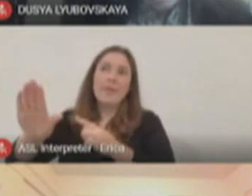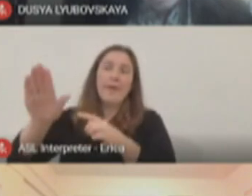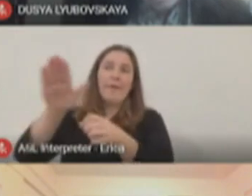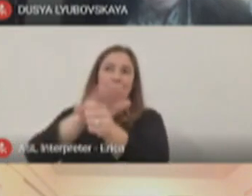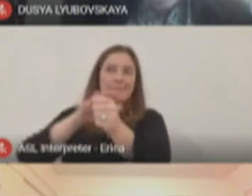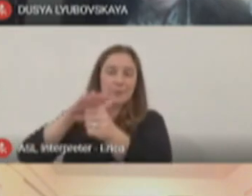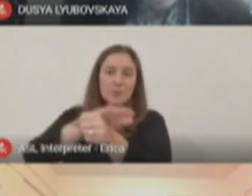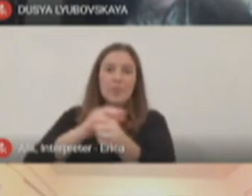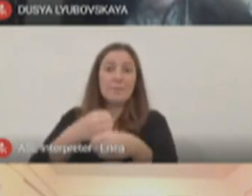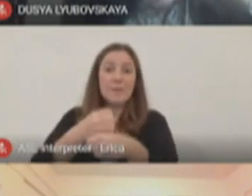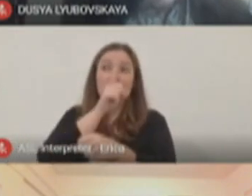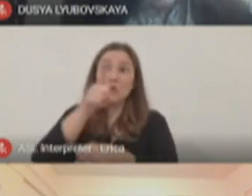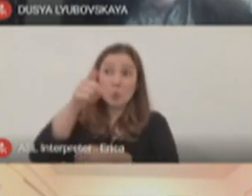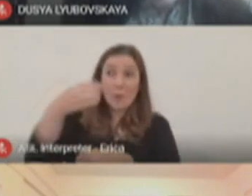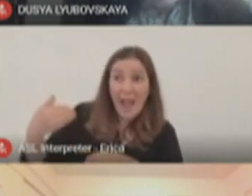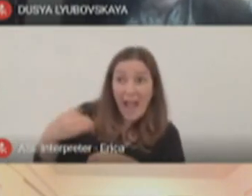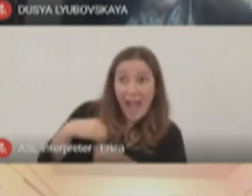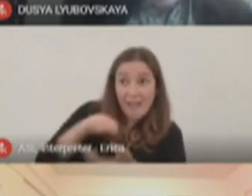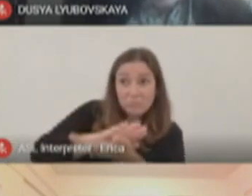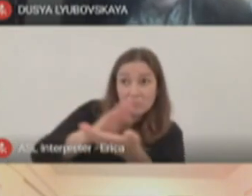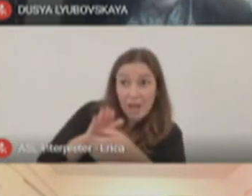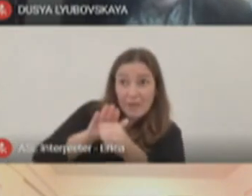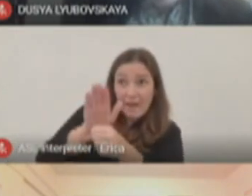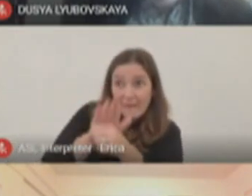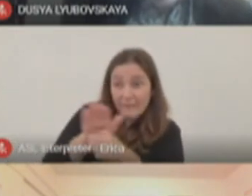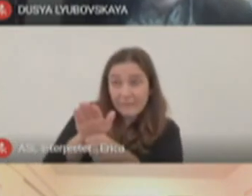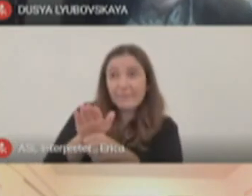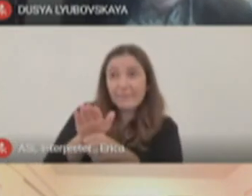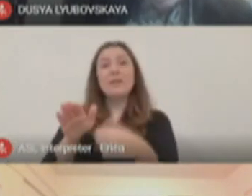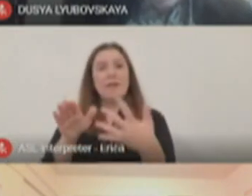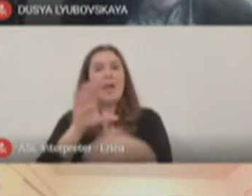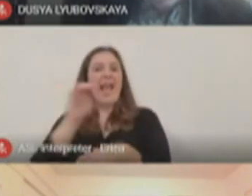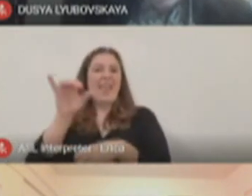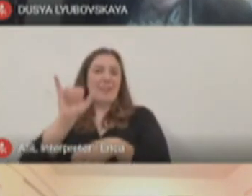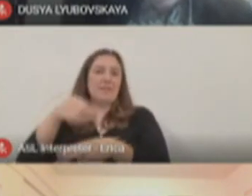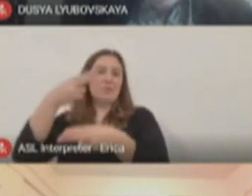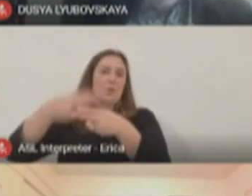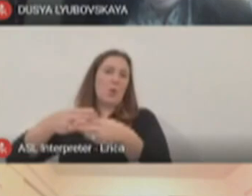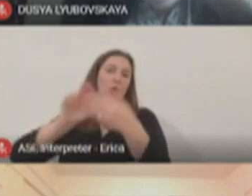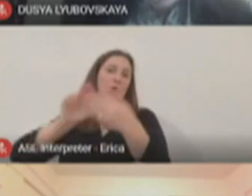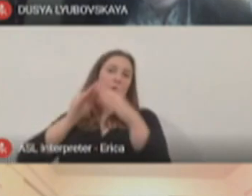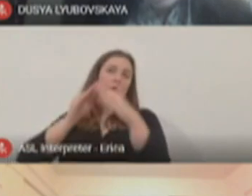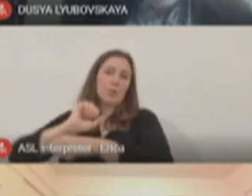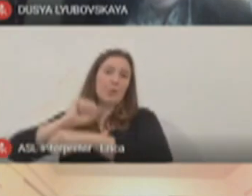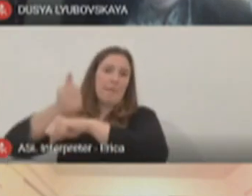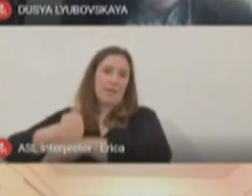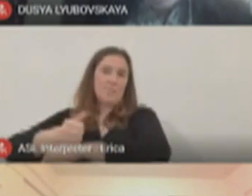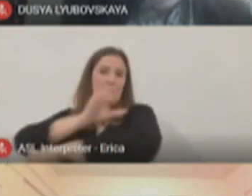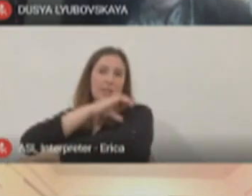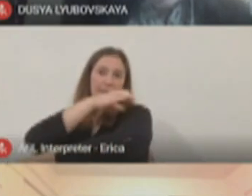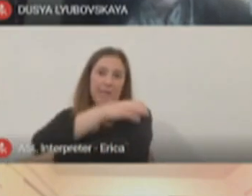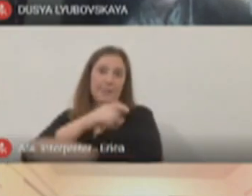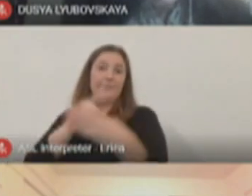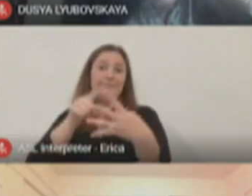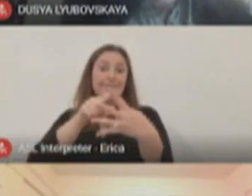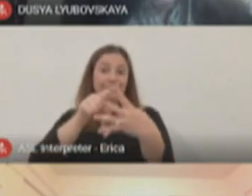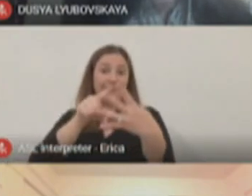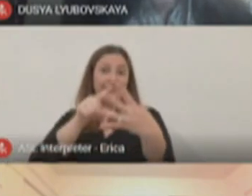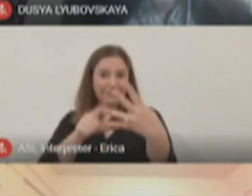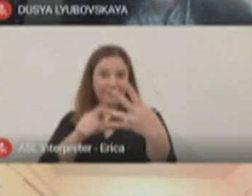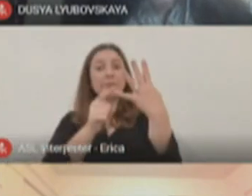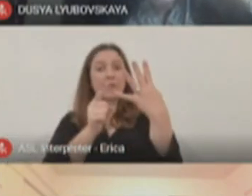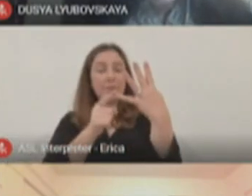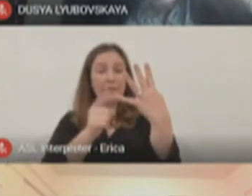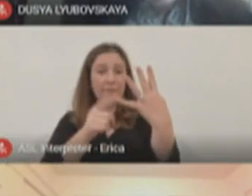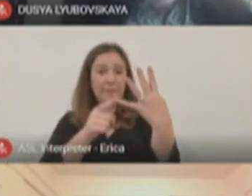have vaccine, and they are community-based clinics and are an important part of the process. And then the fourth part,